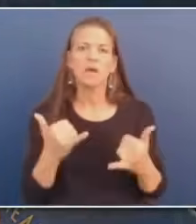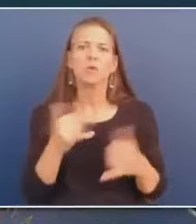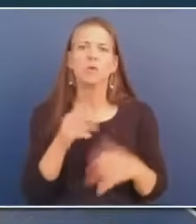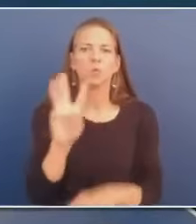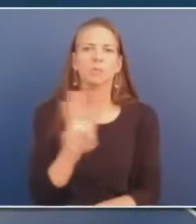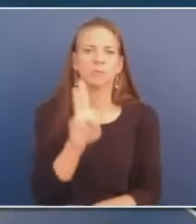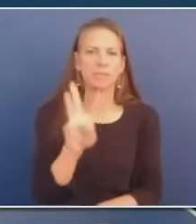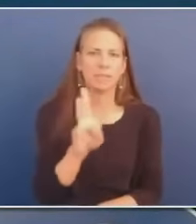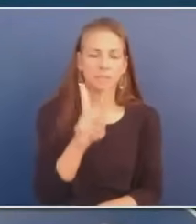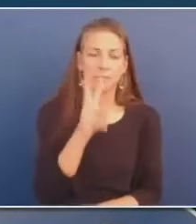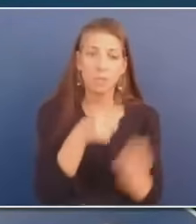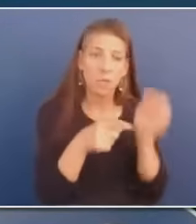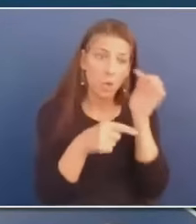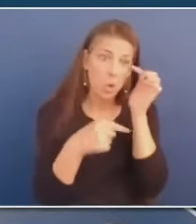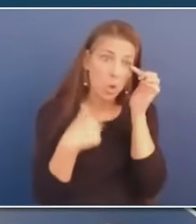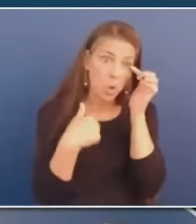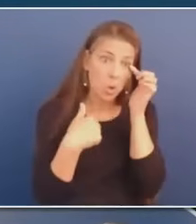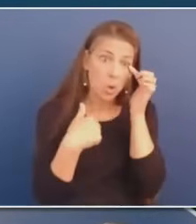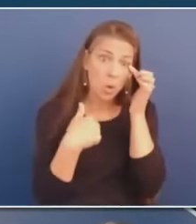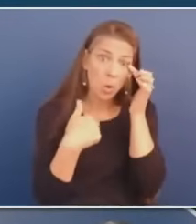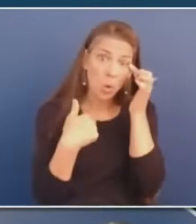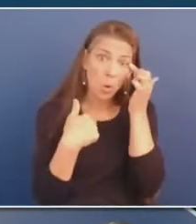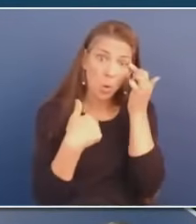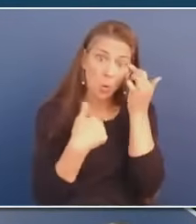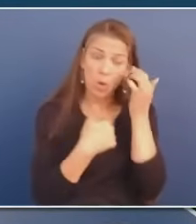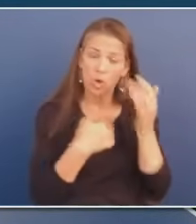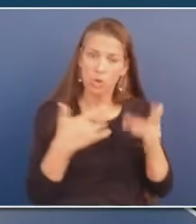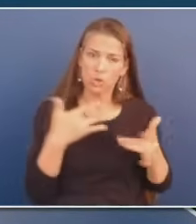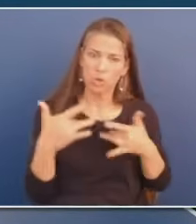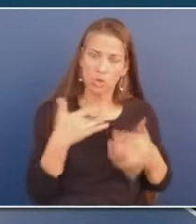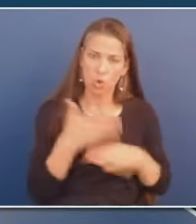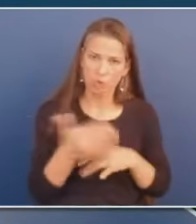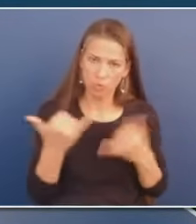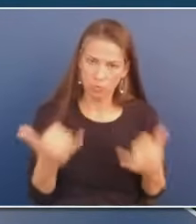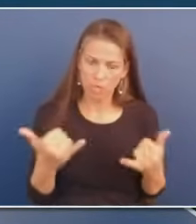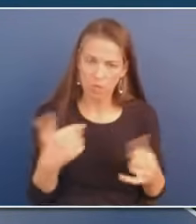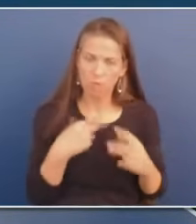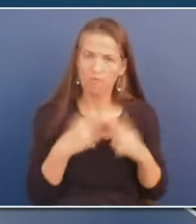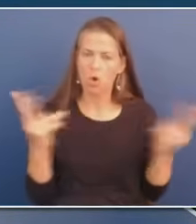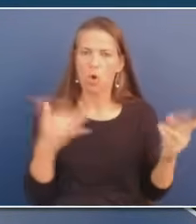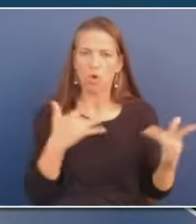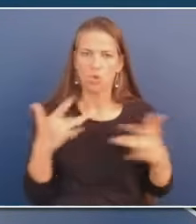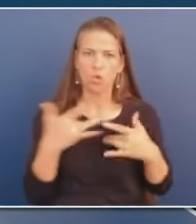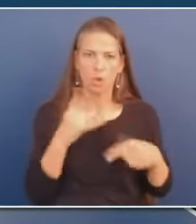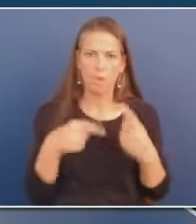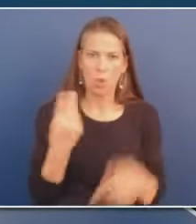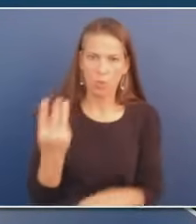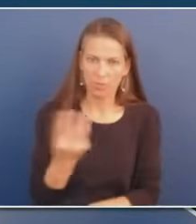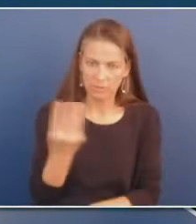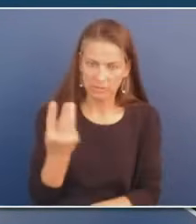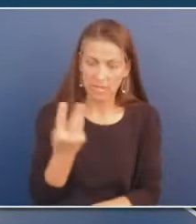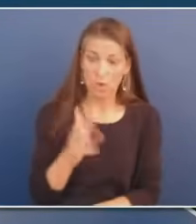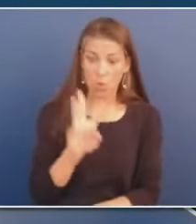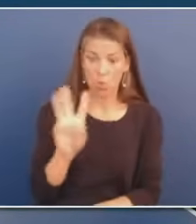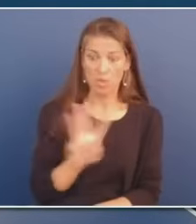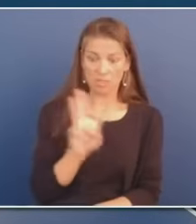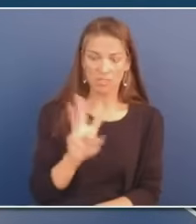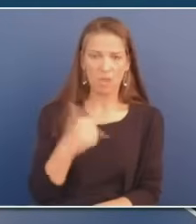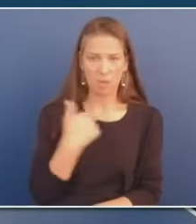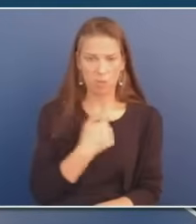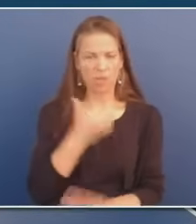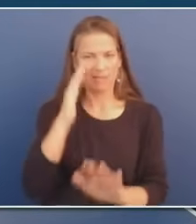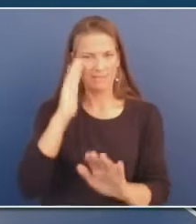we're concerned about today. We're very concerned about Wednesday. Wednesday, we expect to